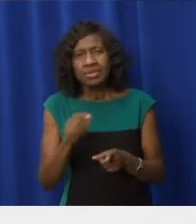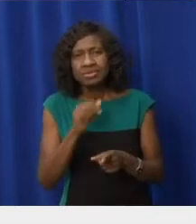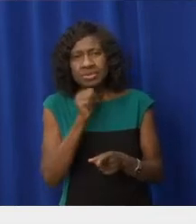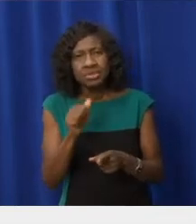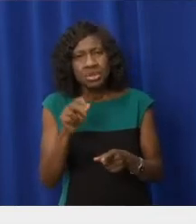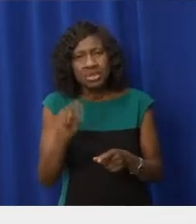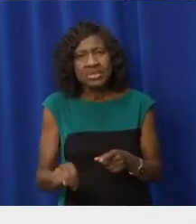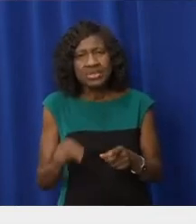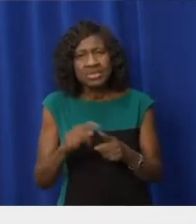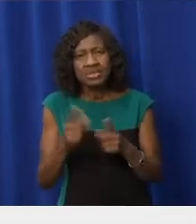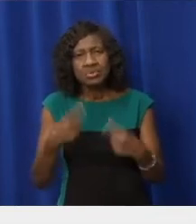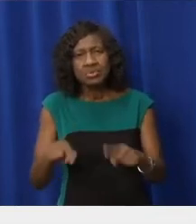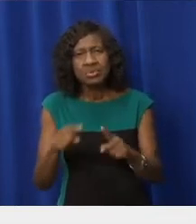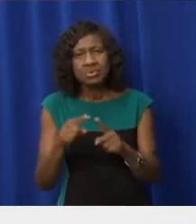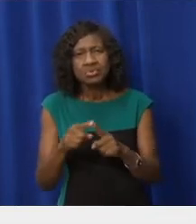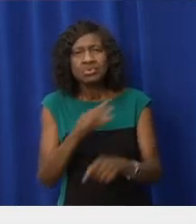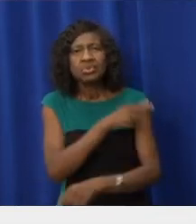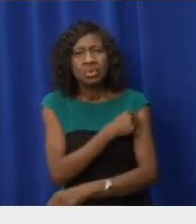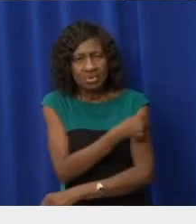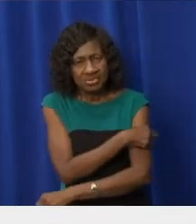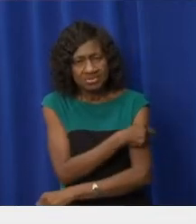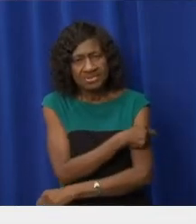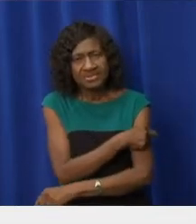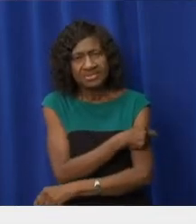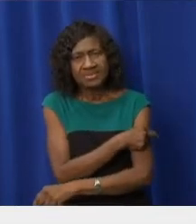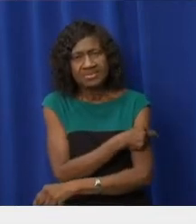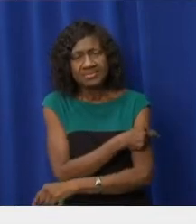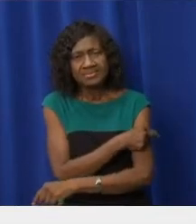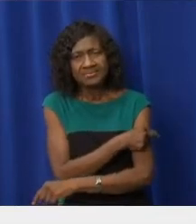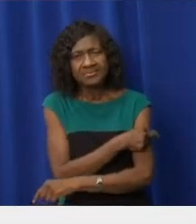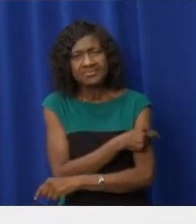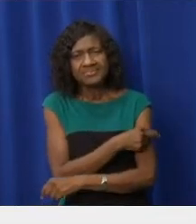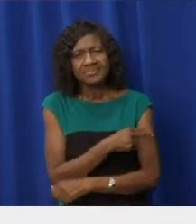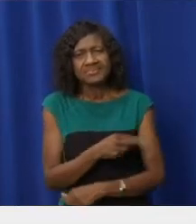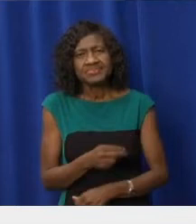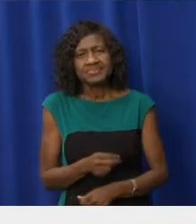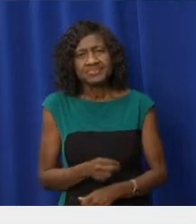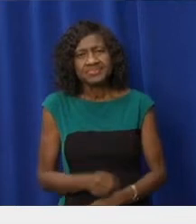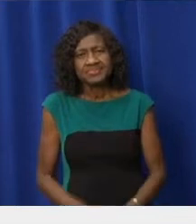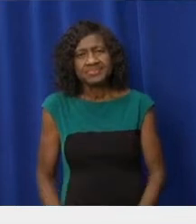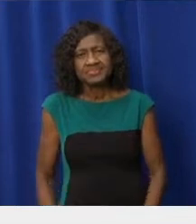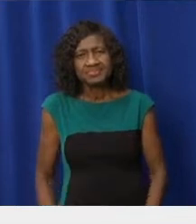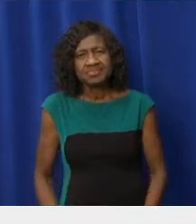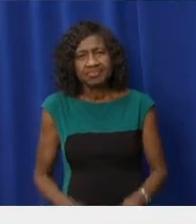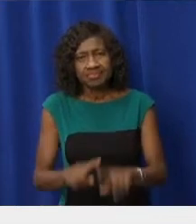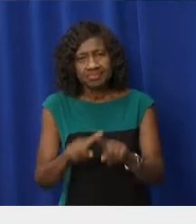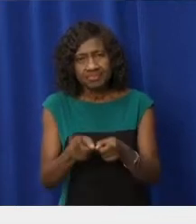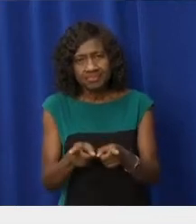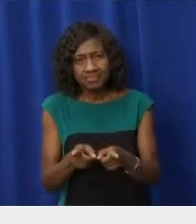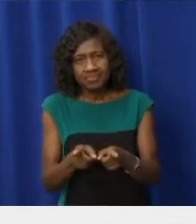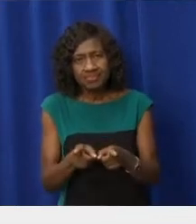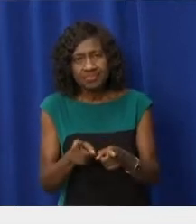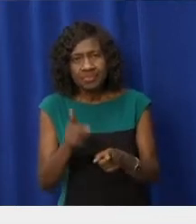hospital, and they would make it through it on their own, under their own steam, so to speak. But